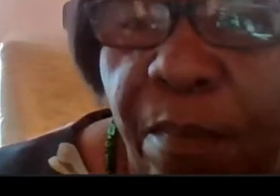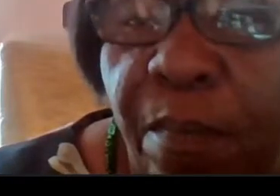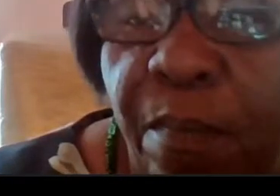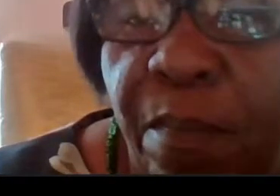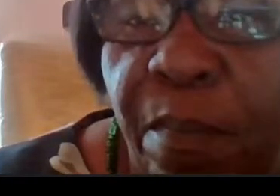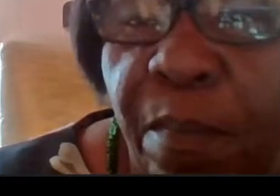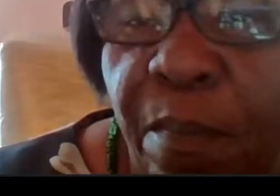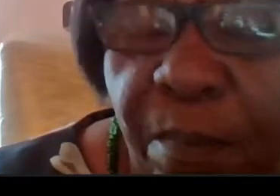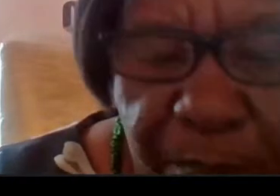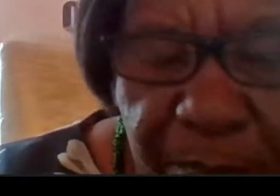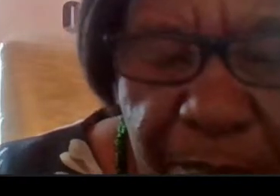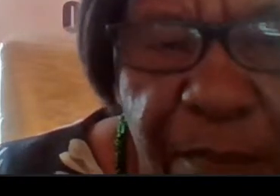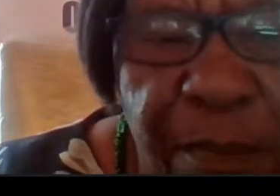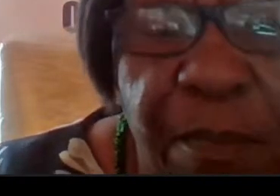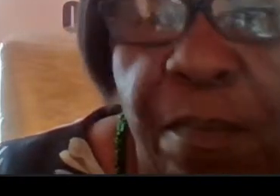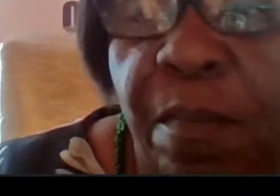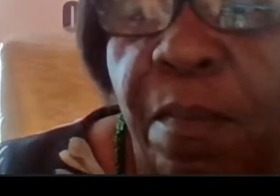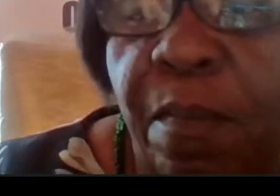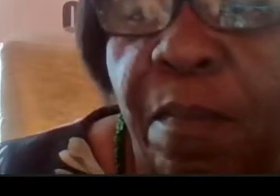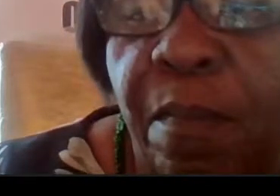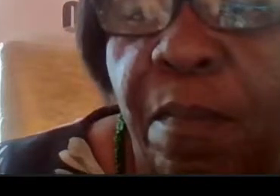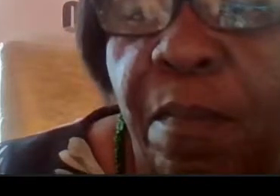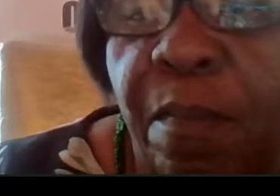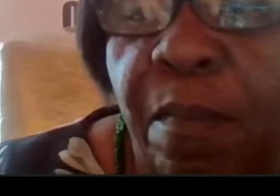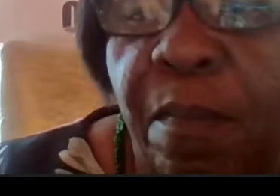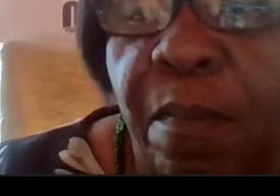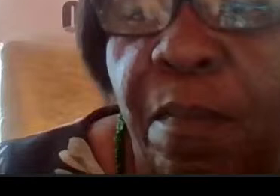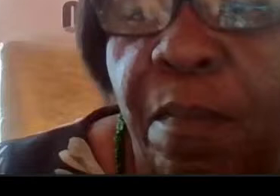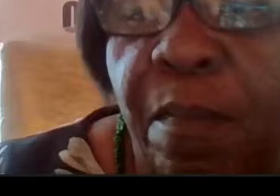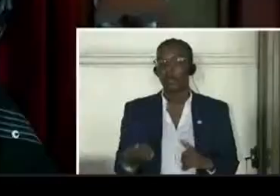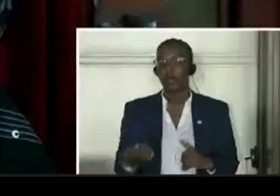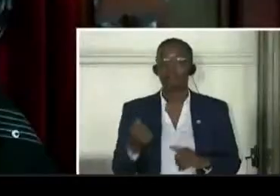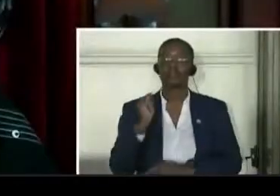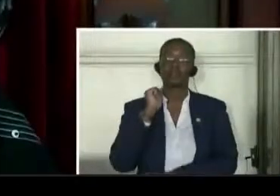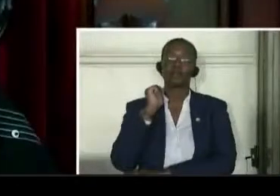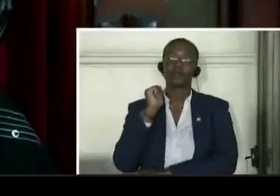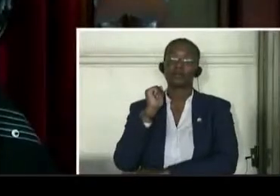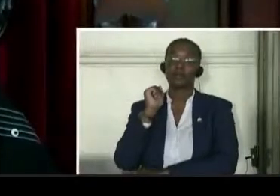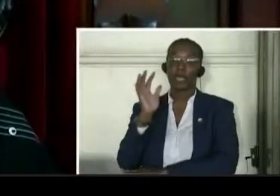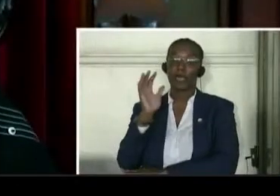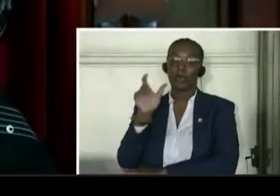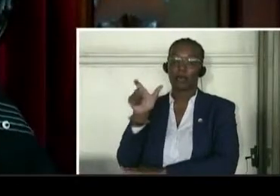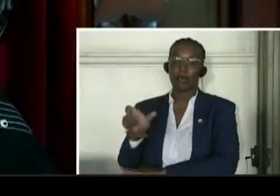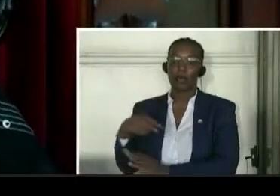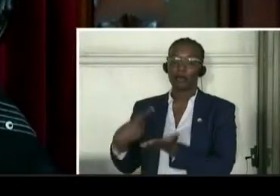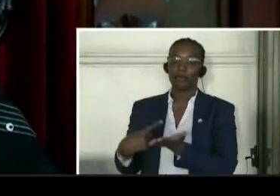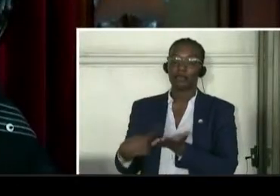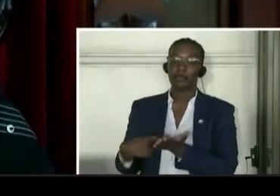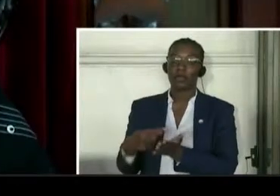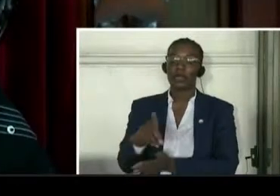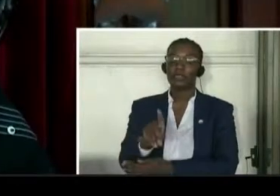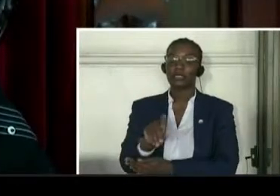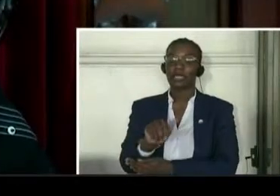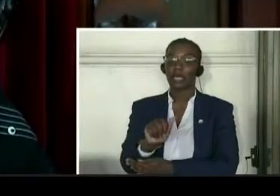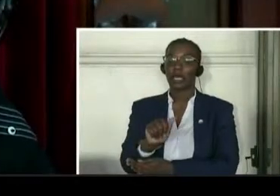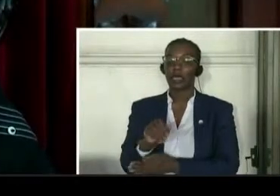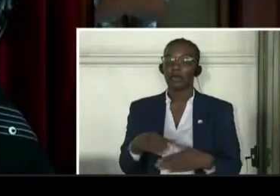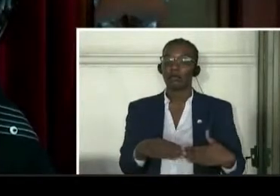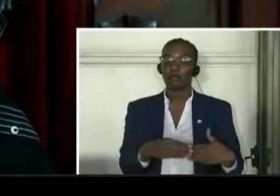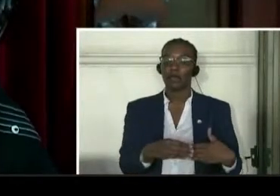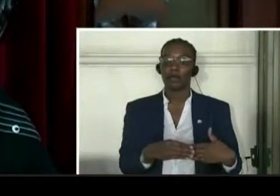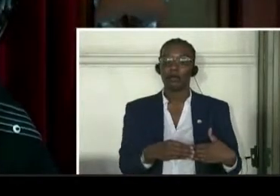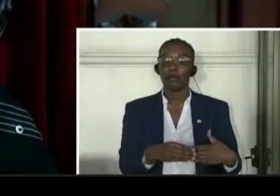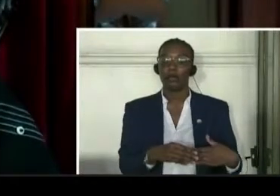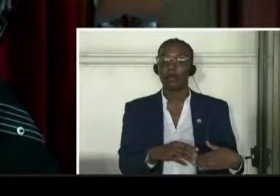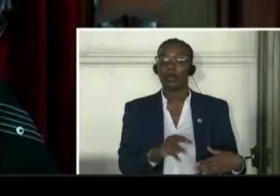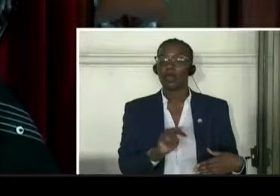Siyabonga kakhulu gogo. The next speaker to debate is the DA member,